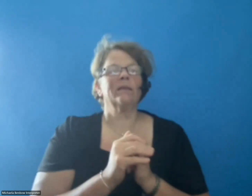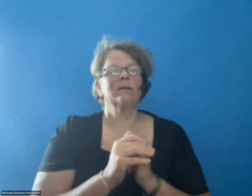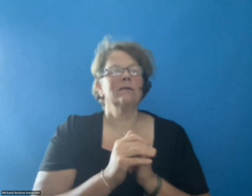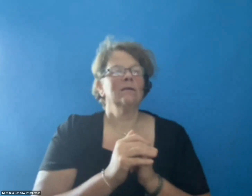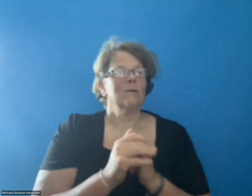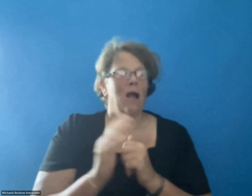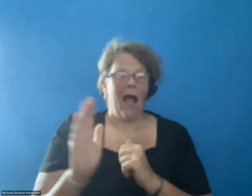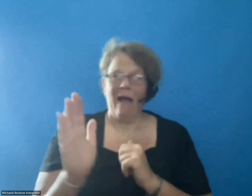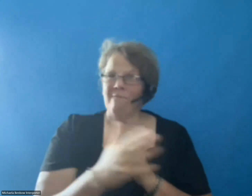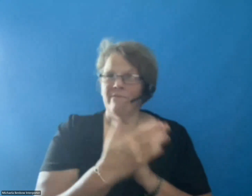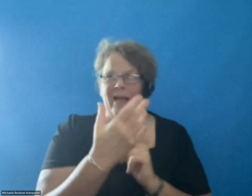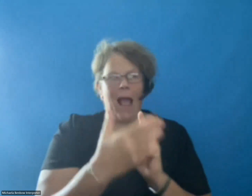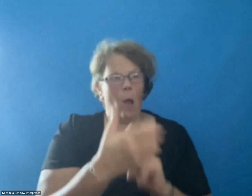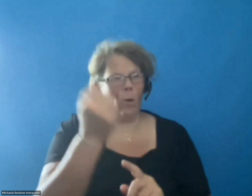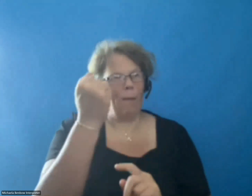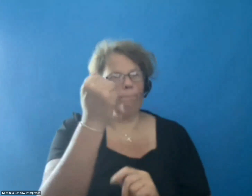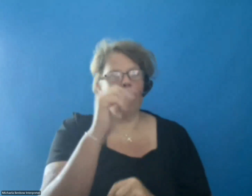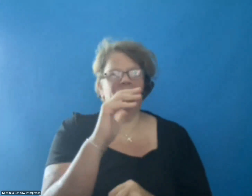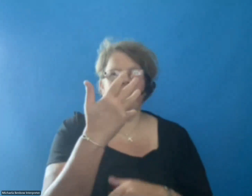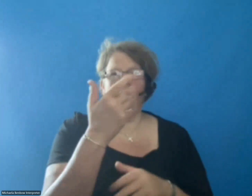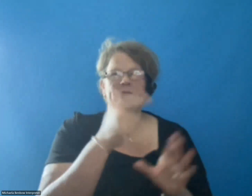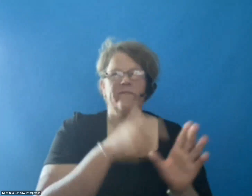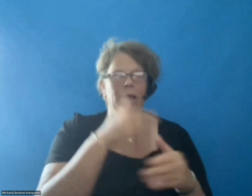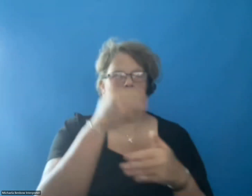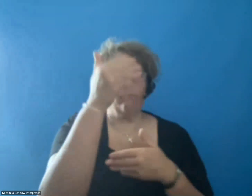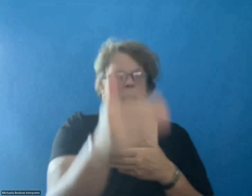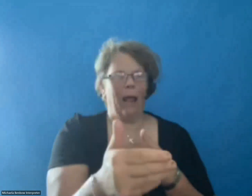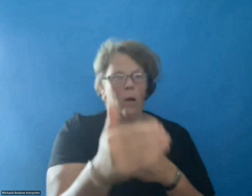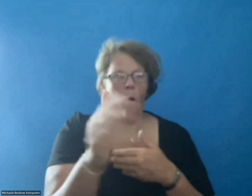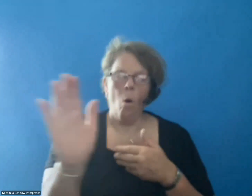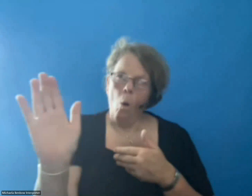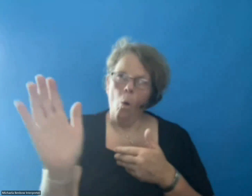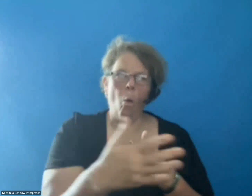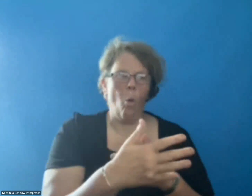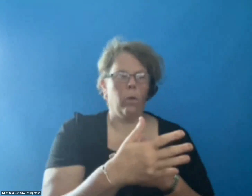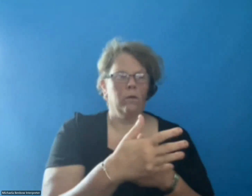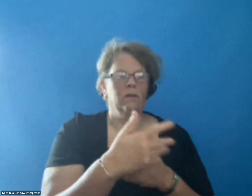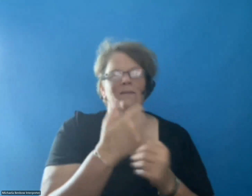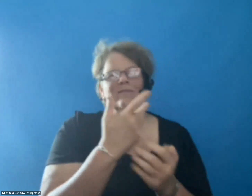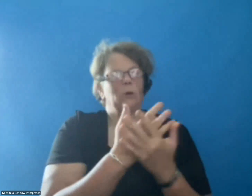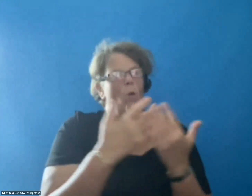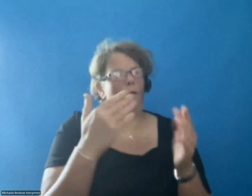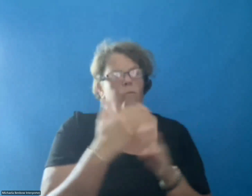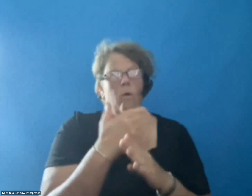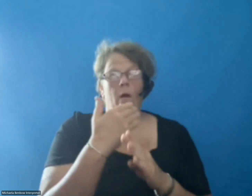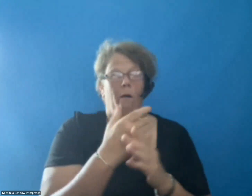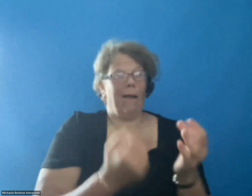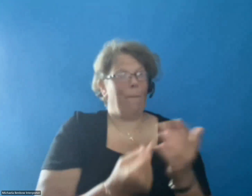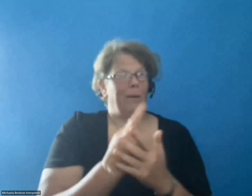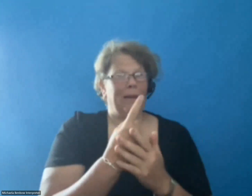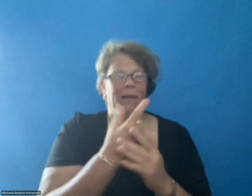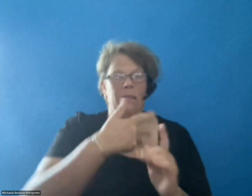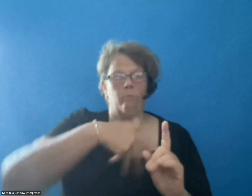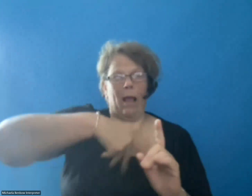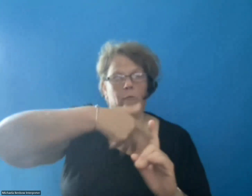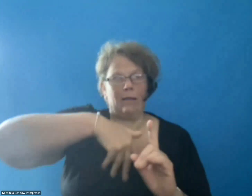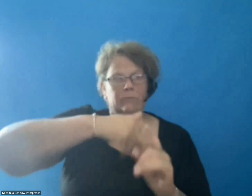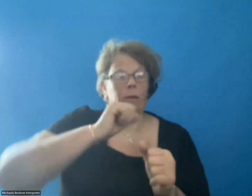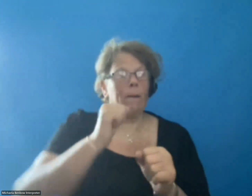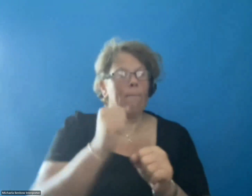got set out in our 5-year plans can really be delivered. So a lot of work sits behind the scenes in terms of making sure that those